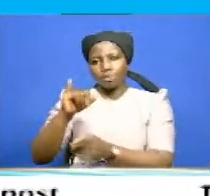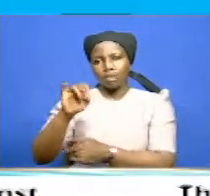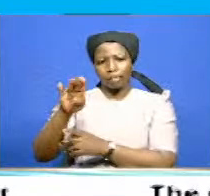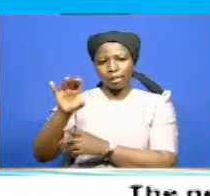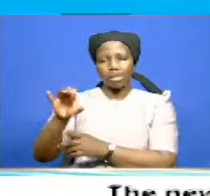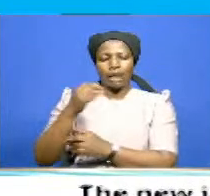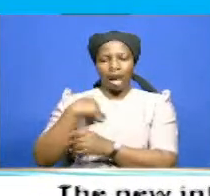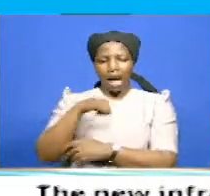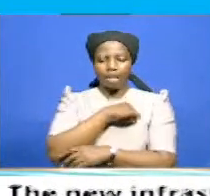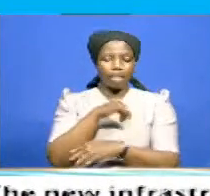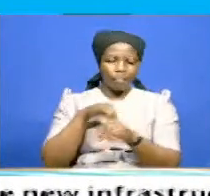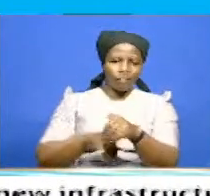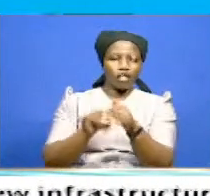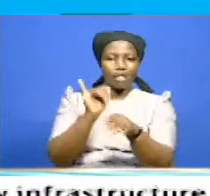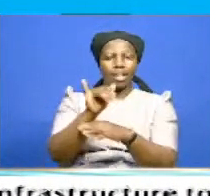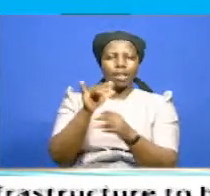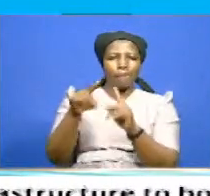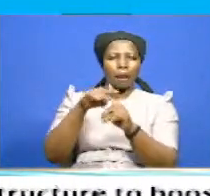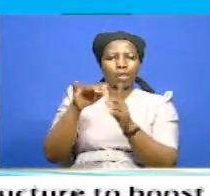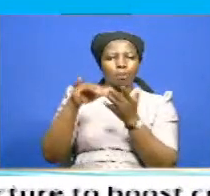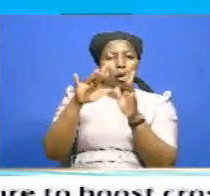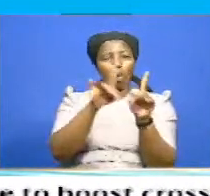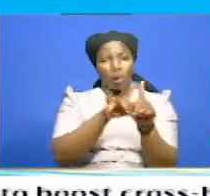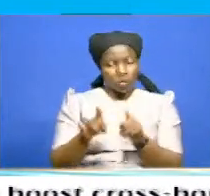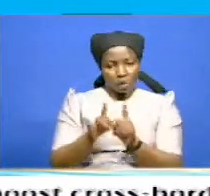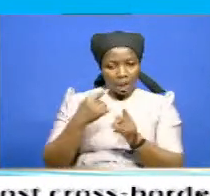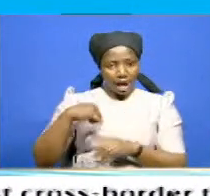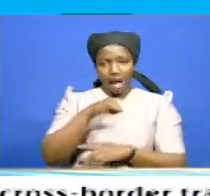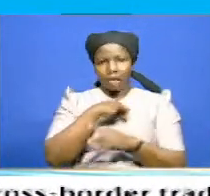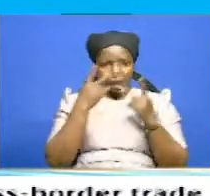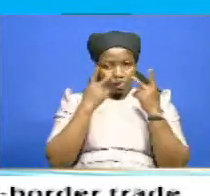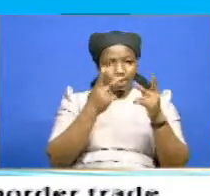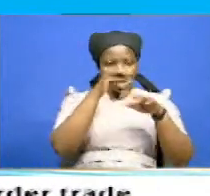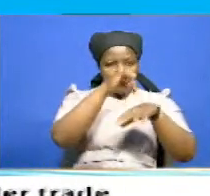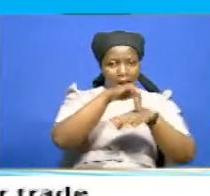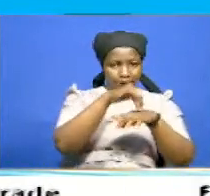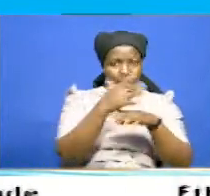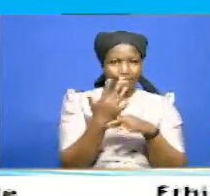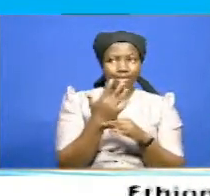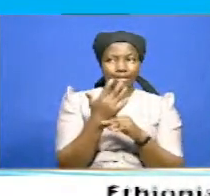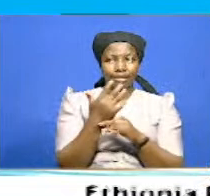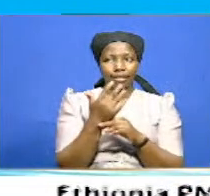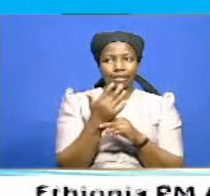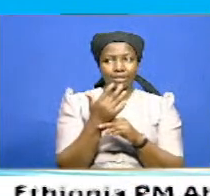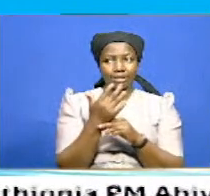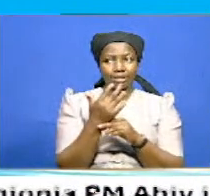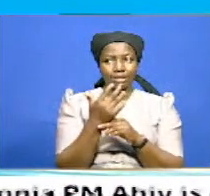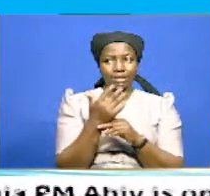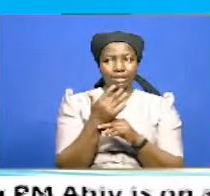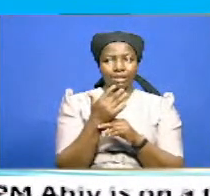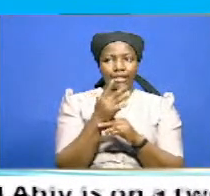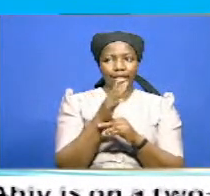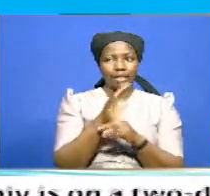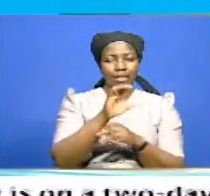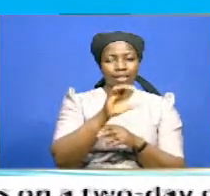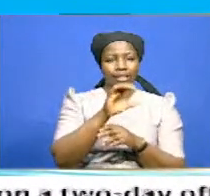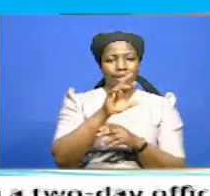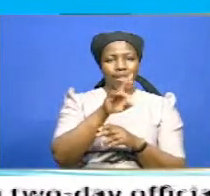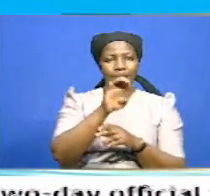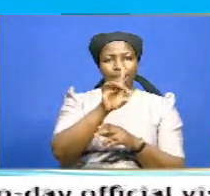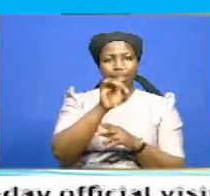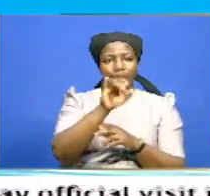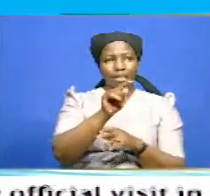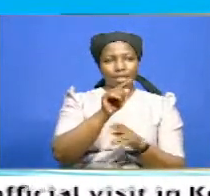plus more. And of course, we're also looking at the state of credit in the country in